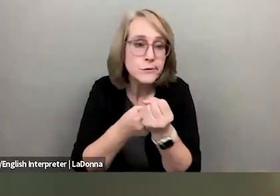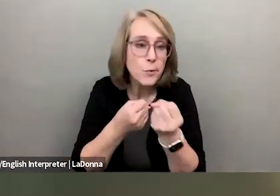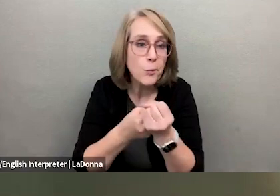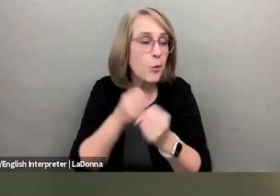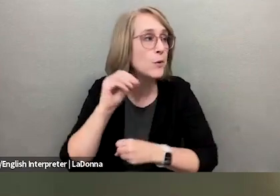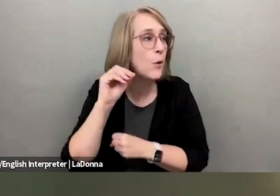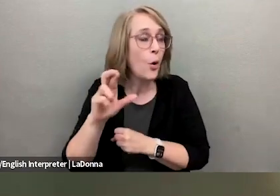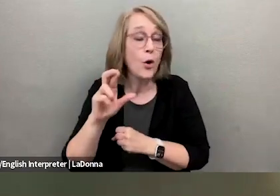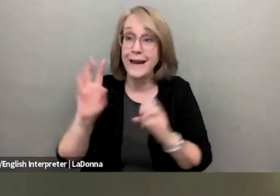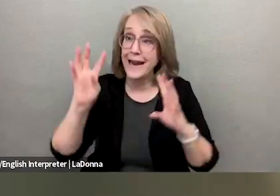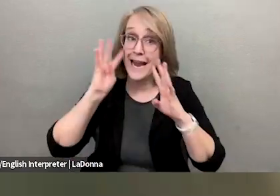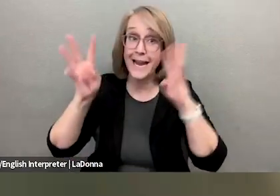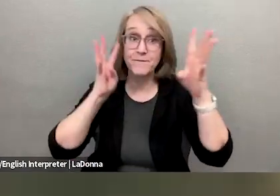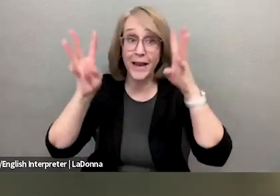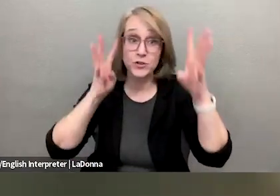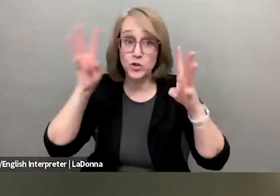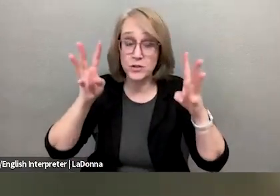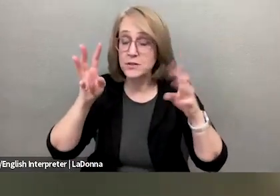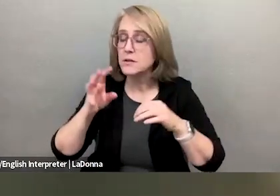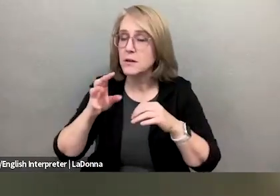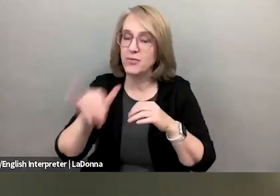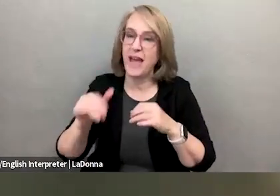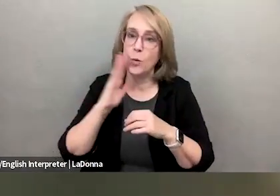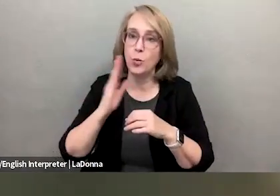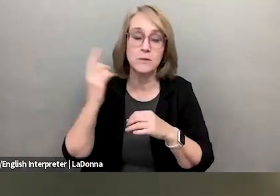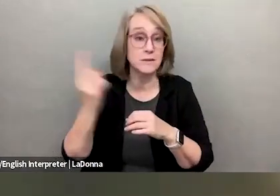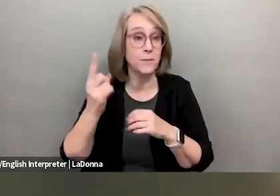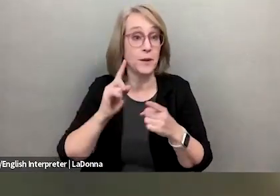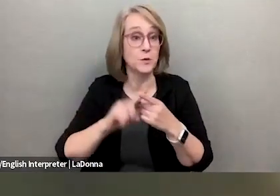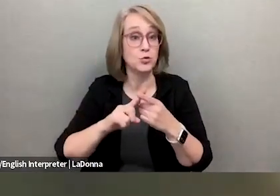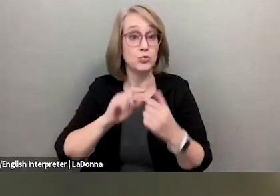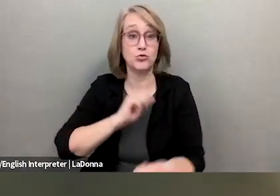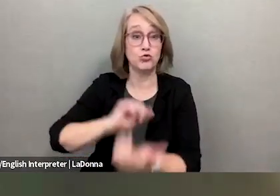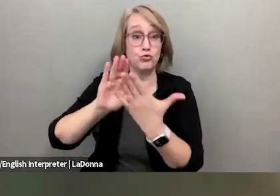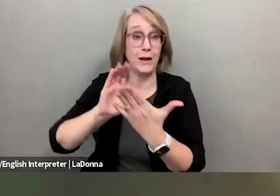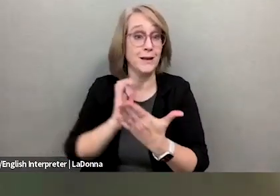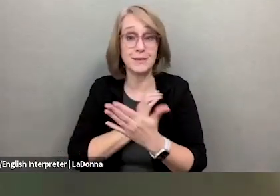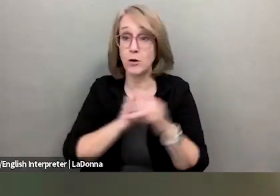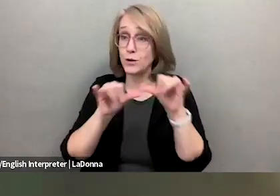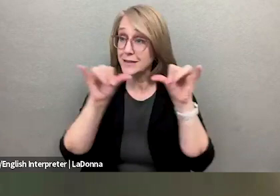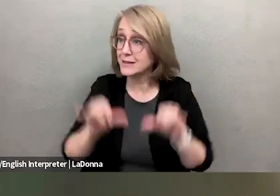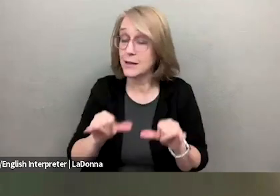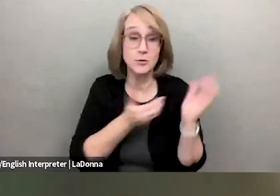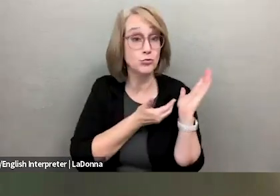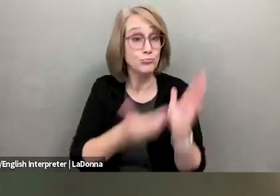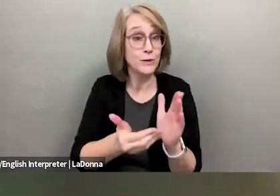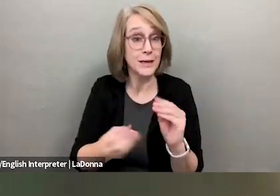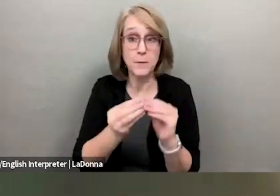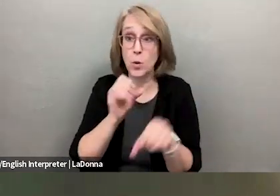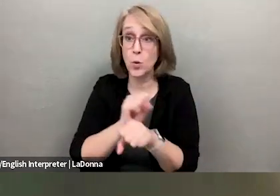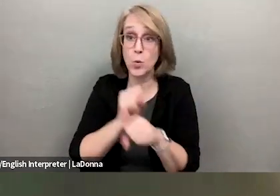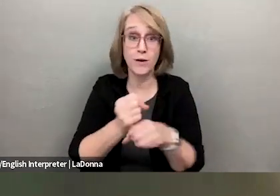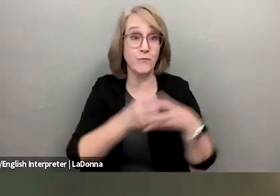or innovations as either something that will address this system or will help bring kind of more workforce capacity, there